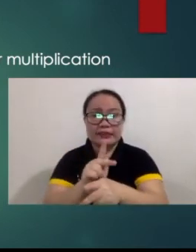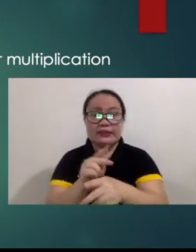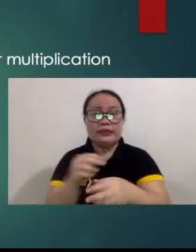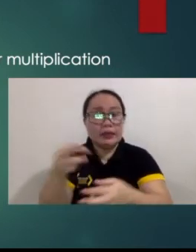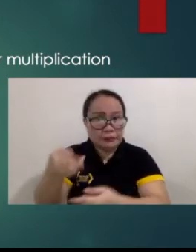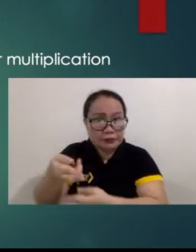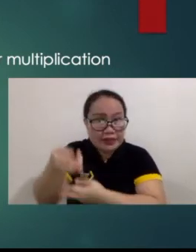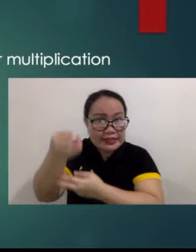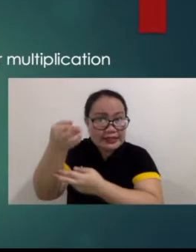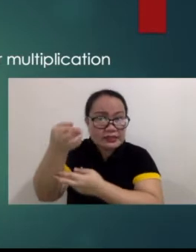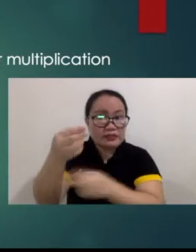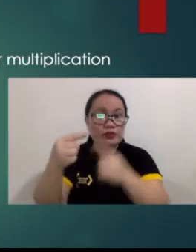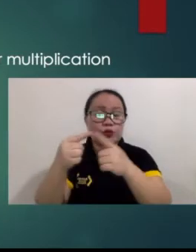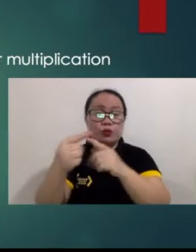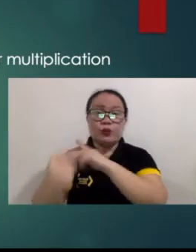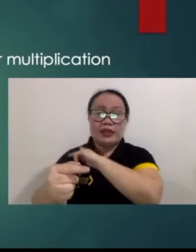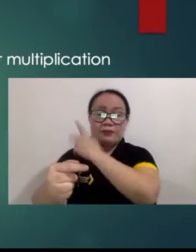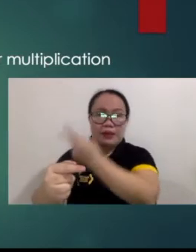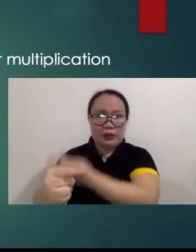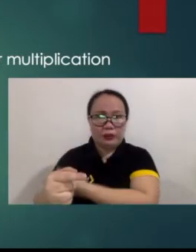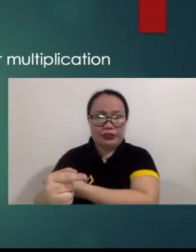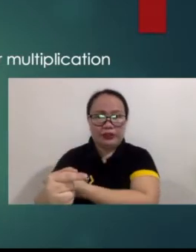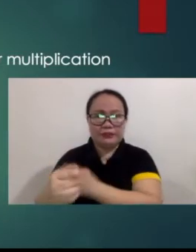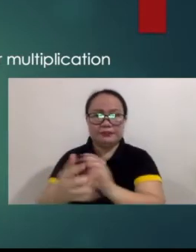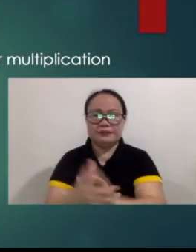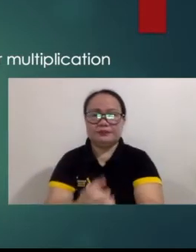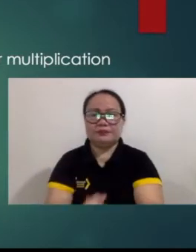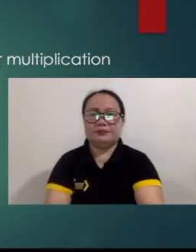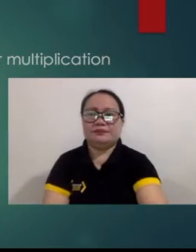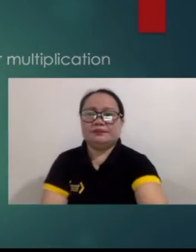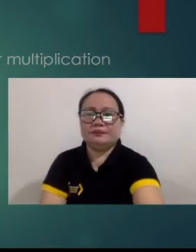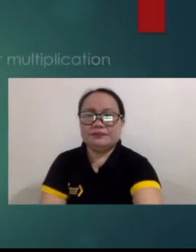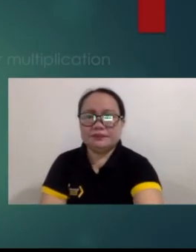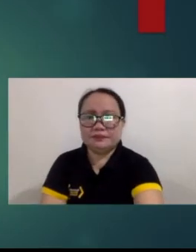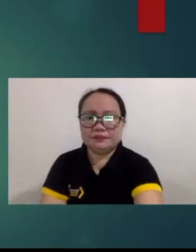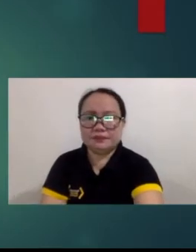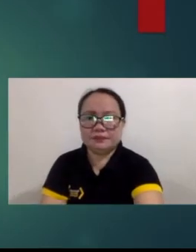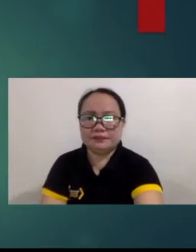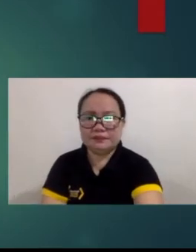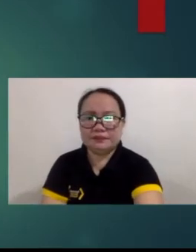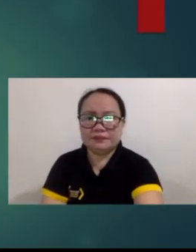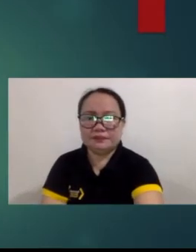product raised to a power.